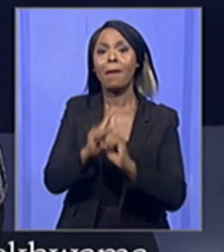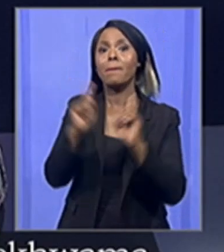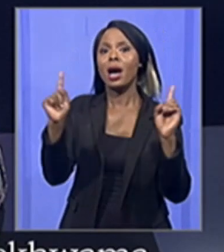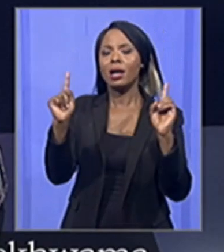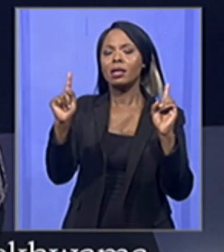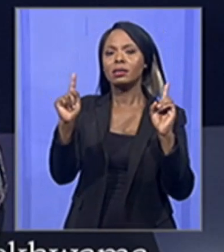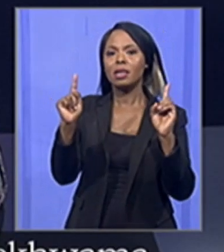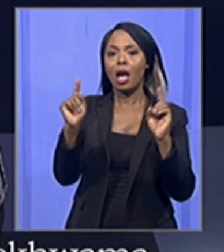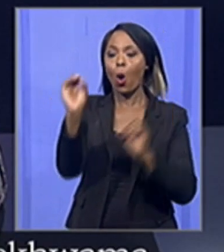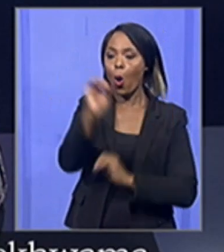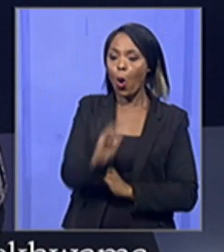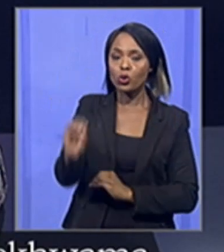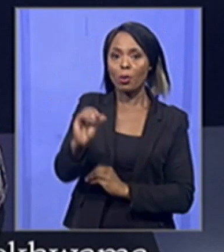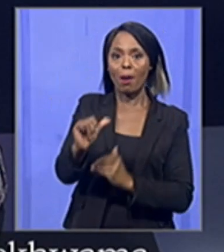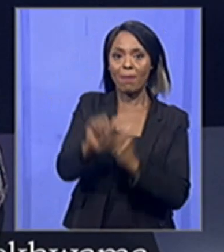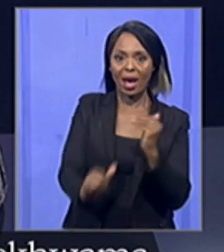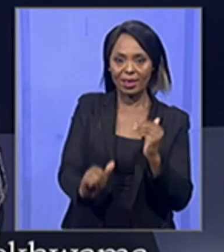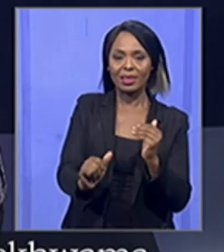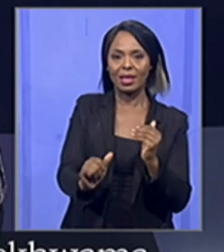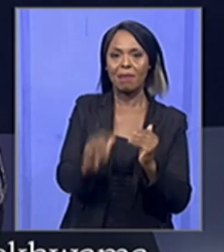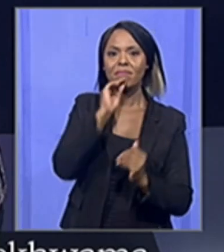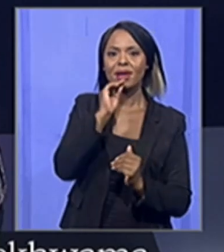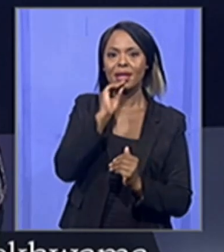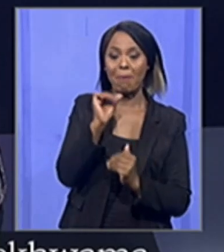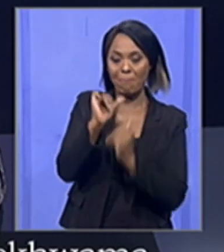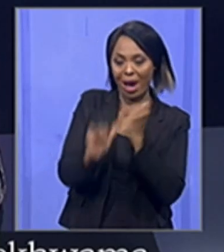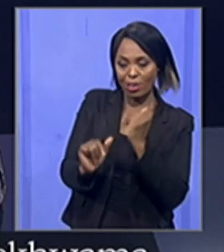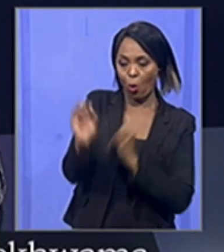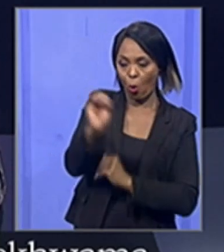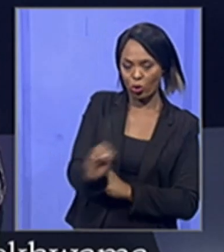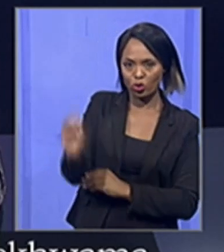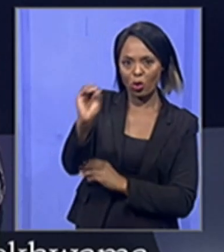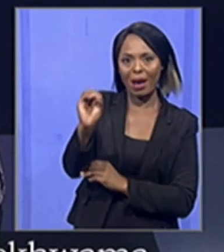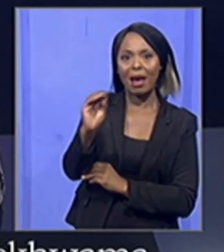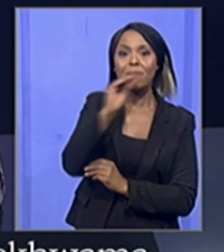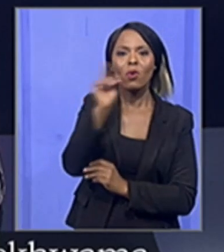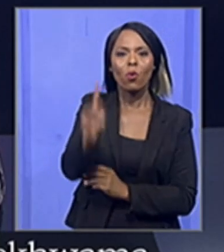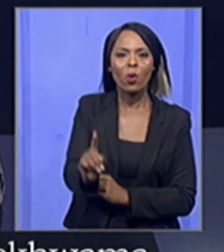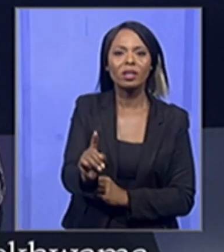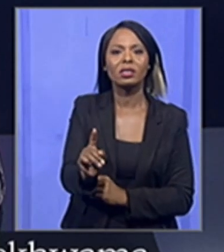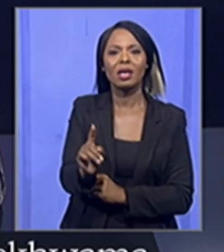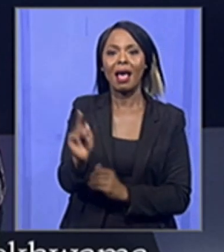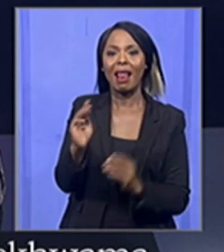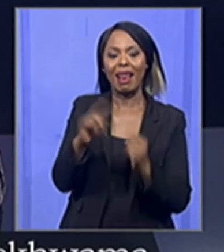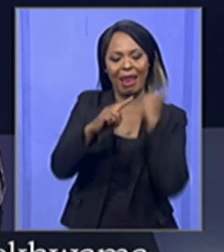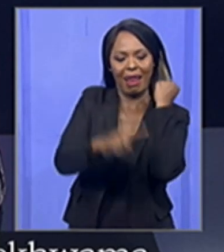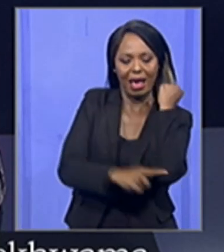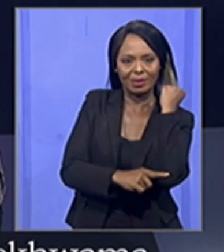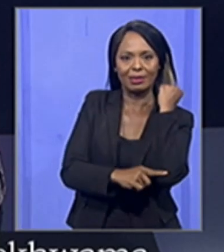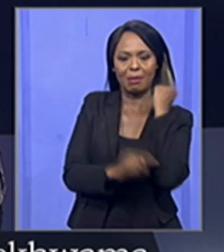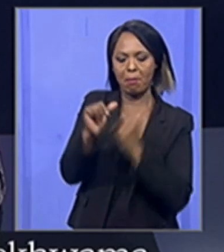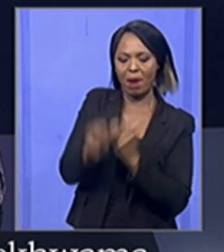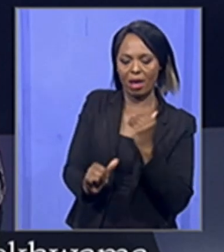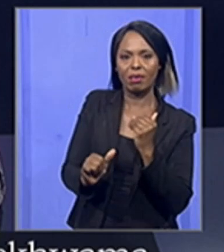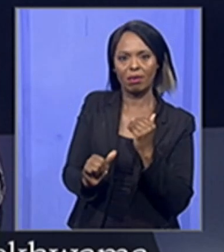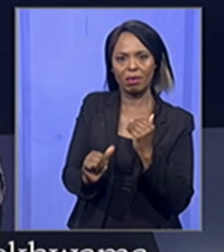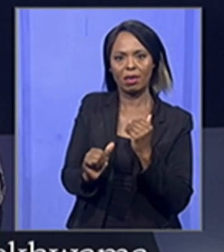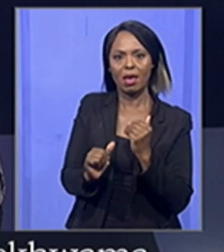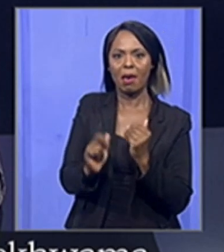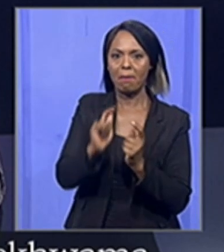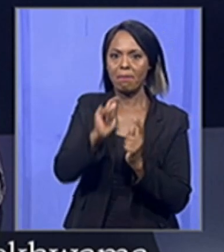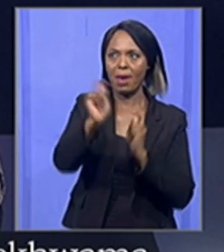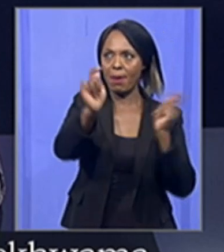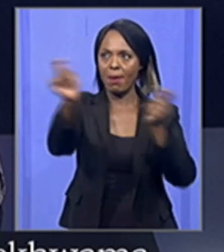wa October o fihla ke kgwedi ya rena kgwedi ya October e fihla ke kgwedi ya rena ya mafelelo e le goreng re kgona go